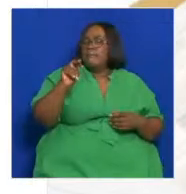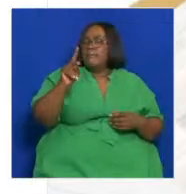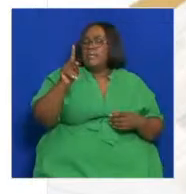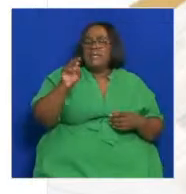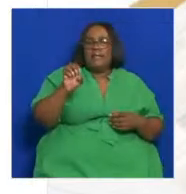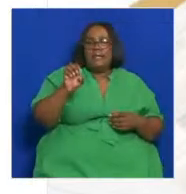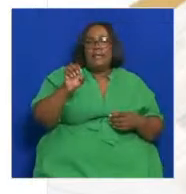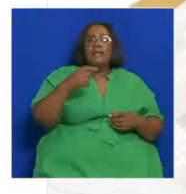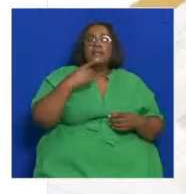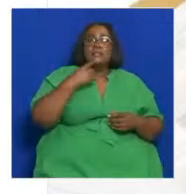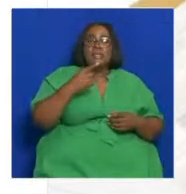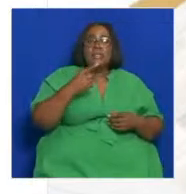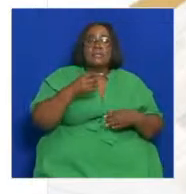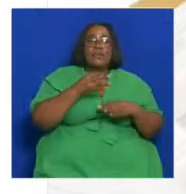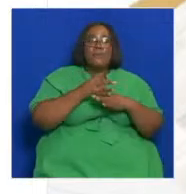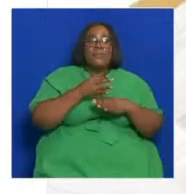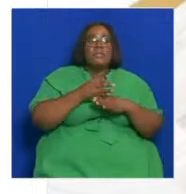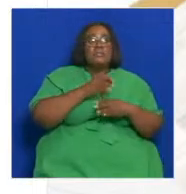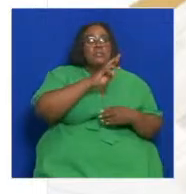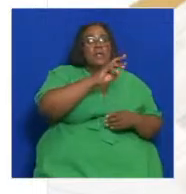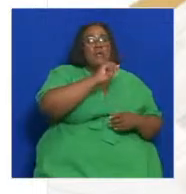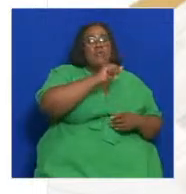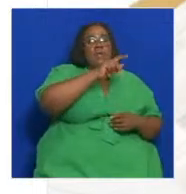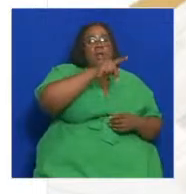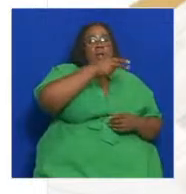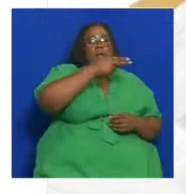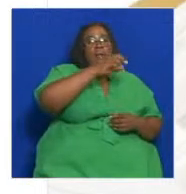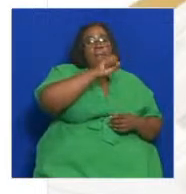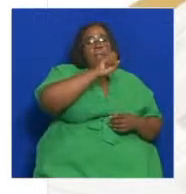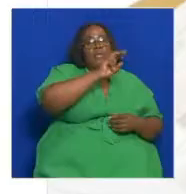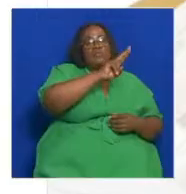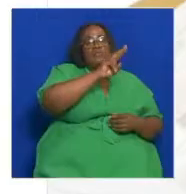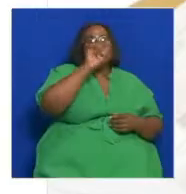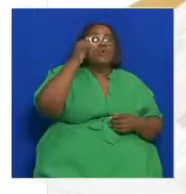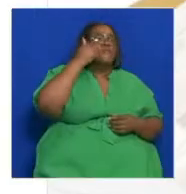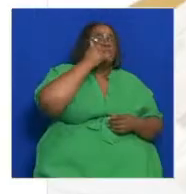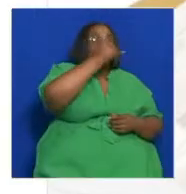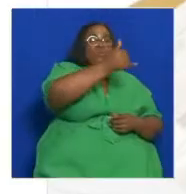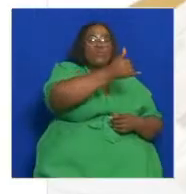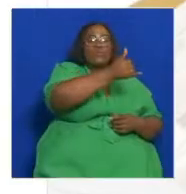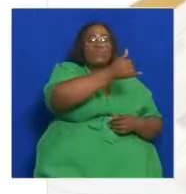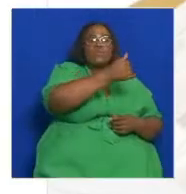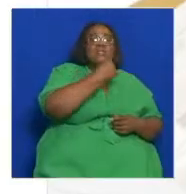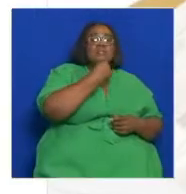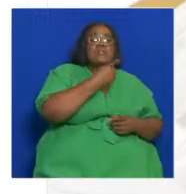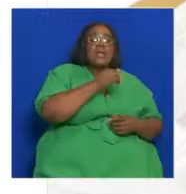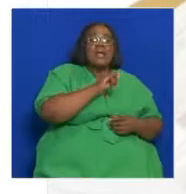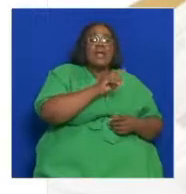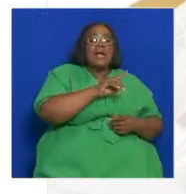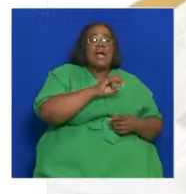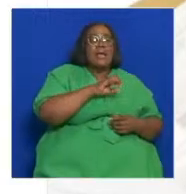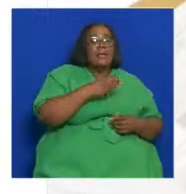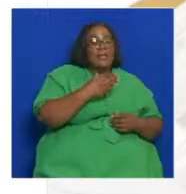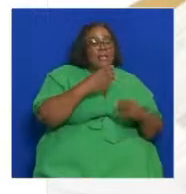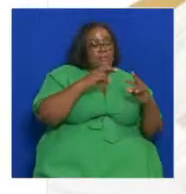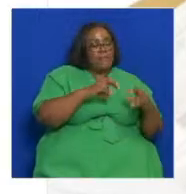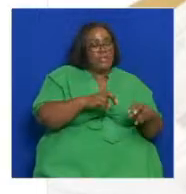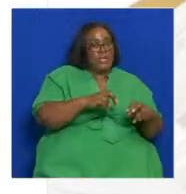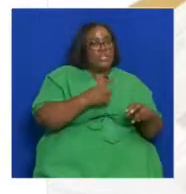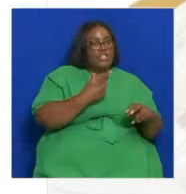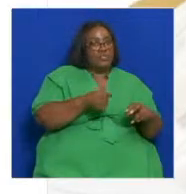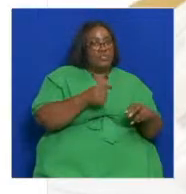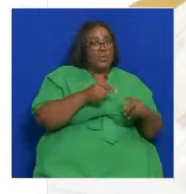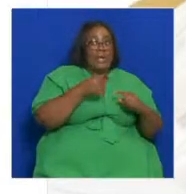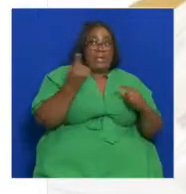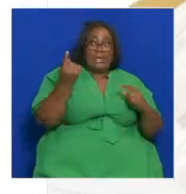Rapesu had telephoned him and informed him that IDEC was conducting an investigation against him, and that